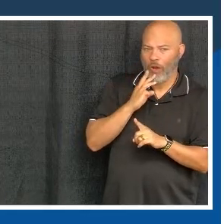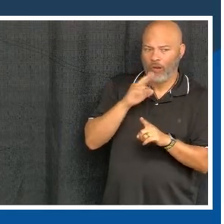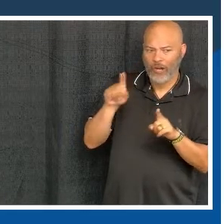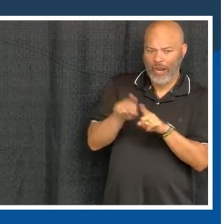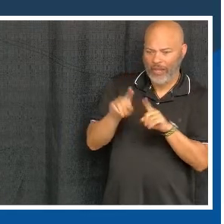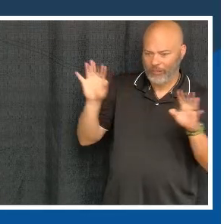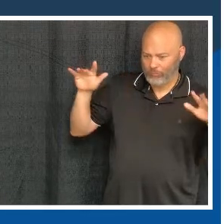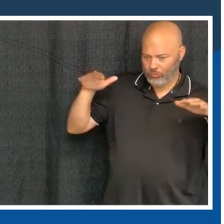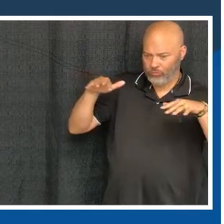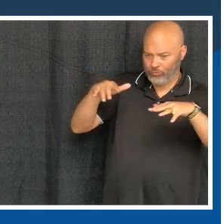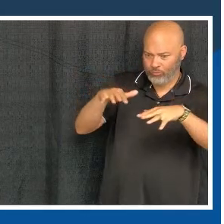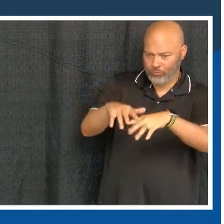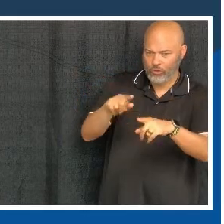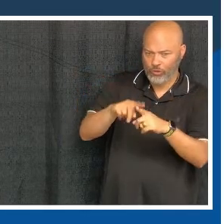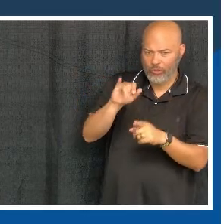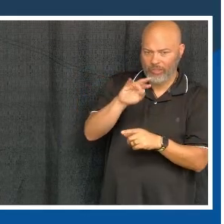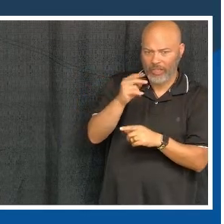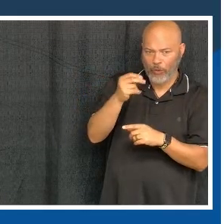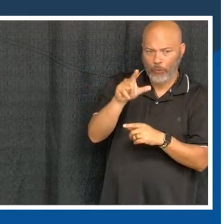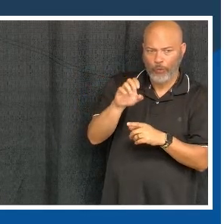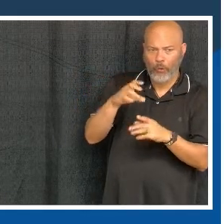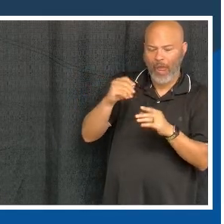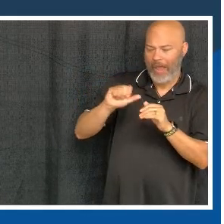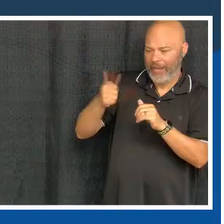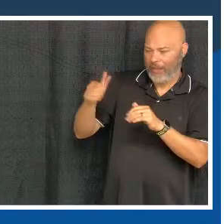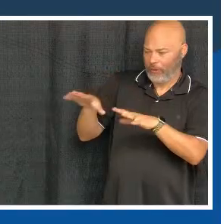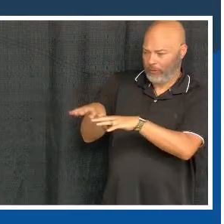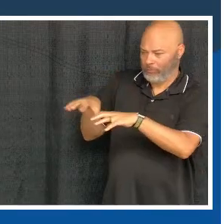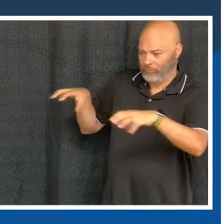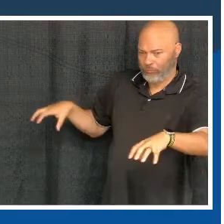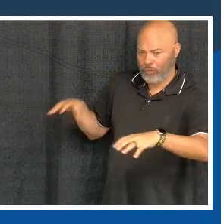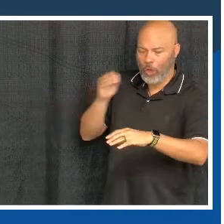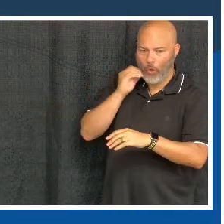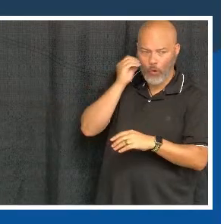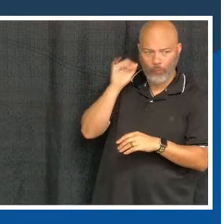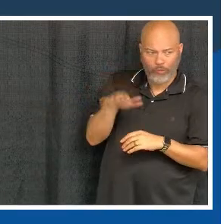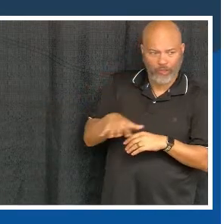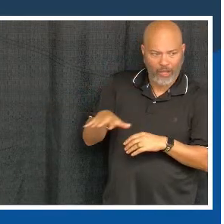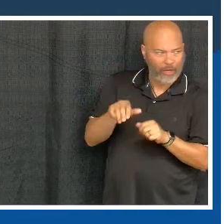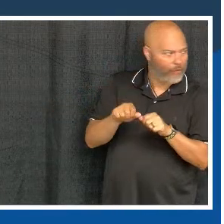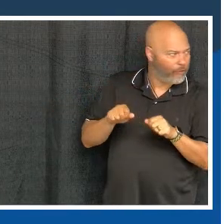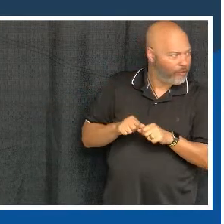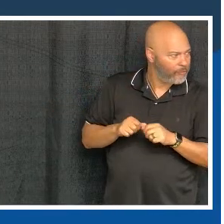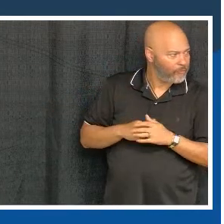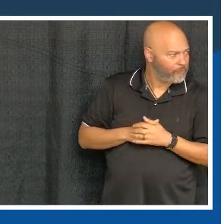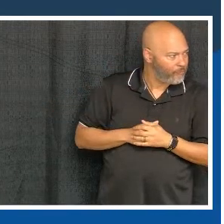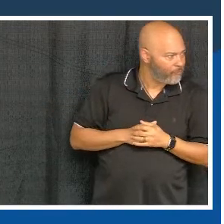drains to those sinkholes and then also to the adjacent homes that are there?